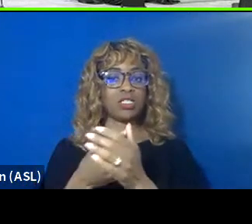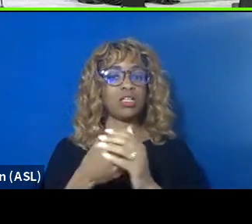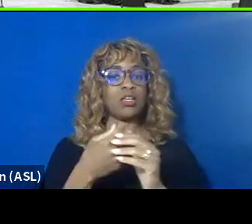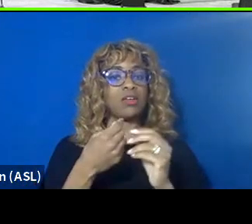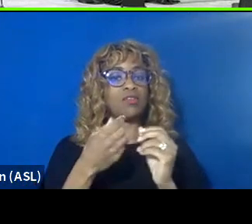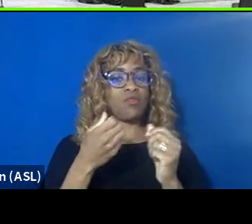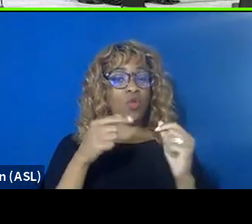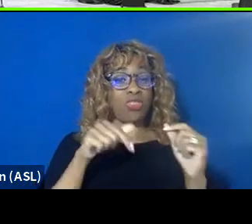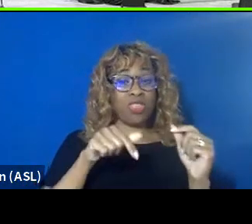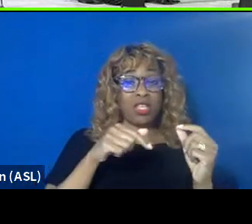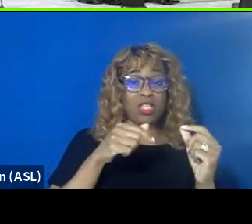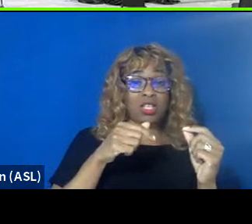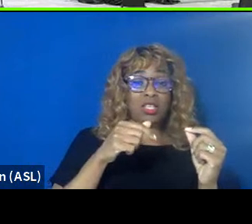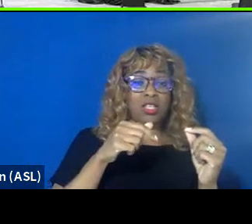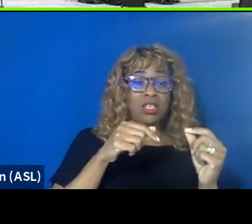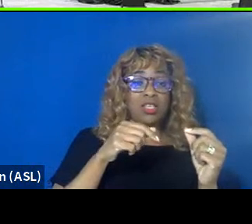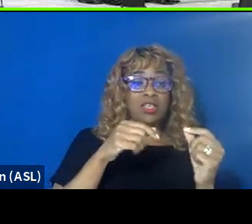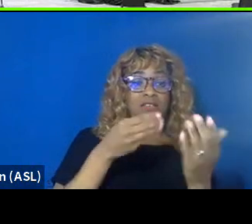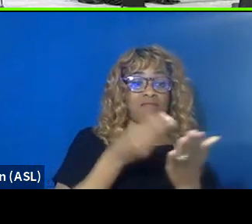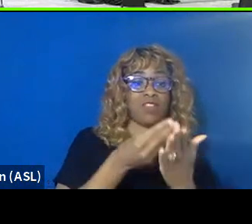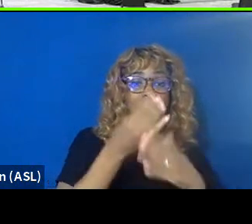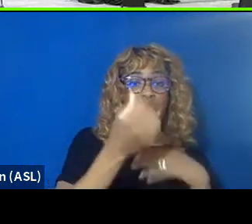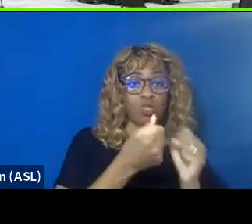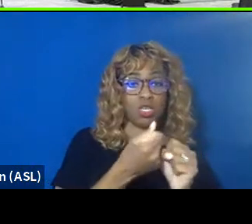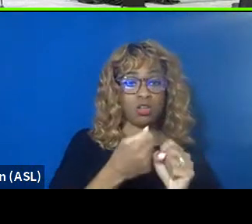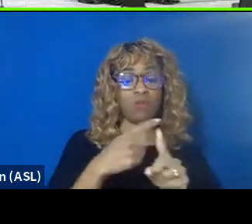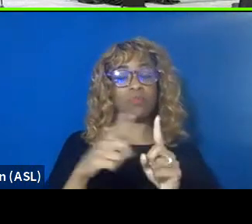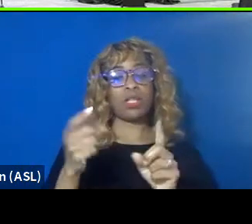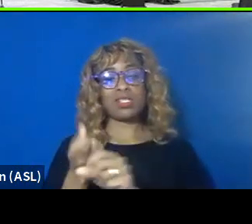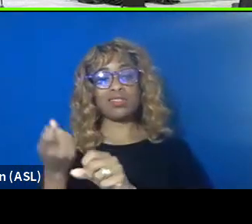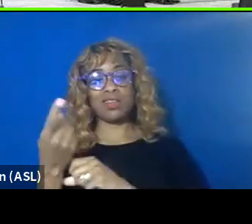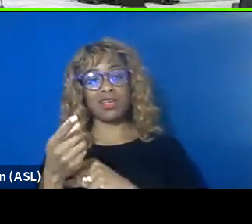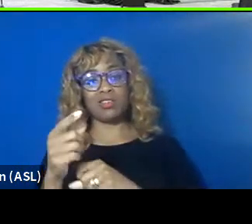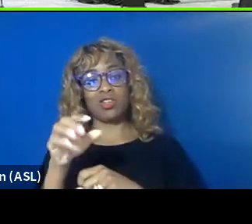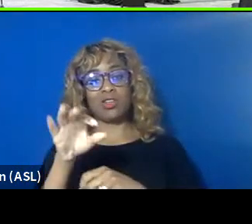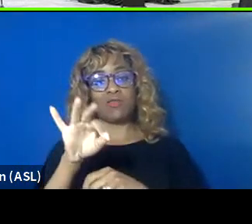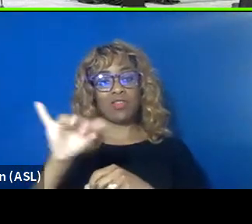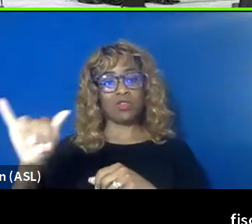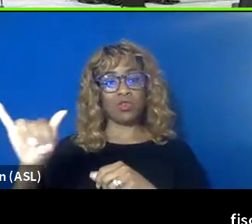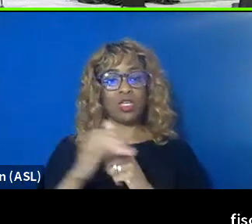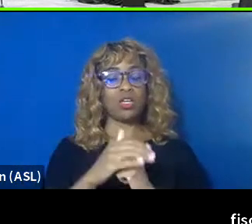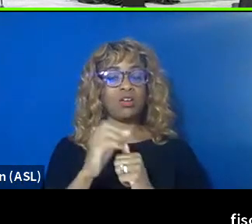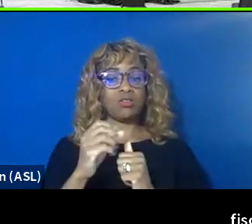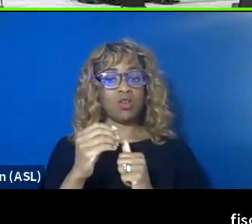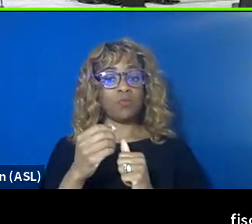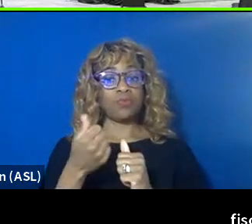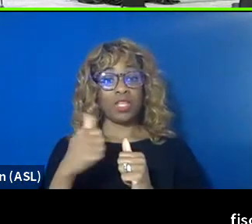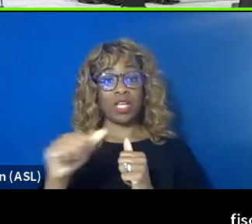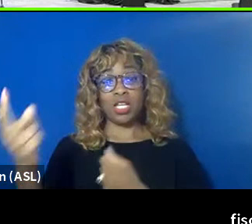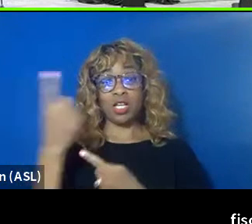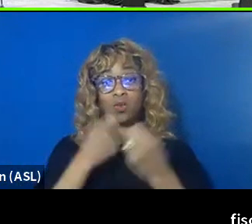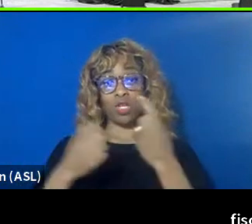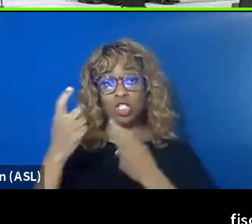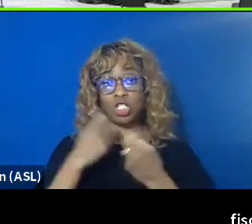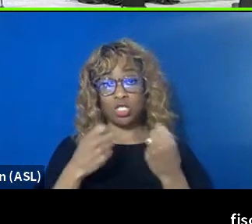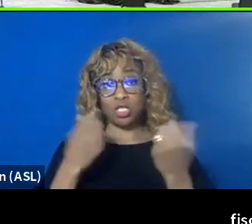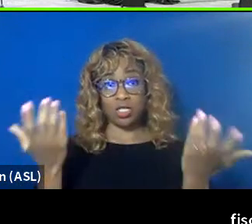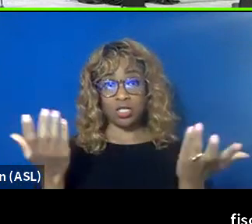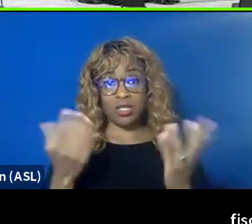year as well as next fiscal year. Thank you so much for your time. If there's any questions, Commissioner Kellum, I can take them at this